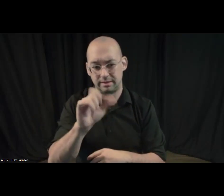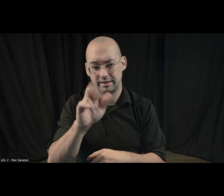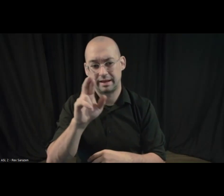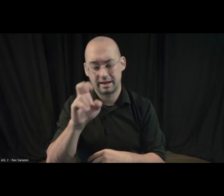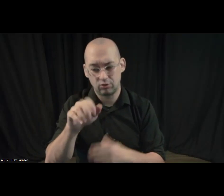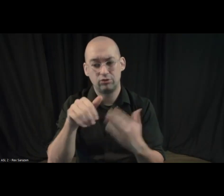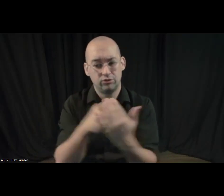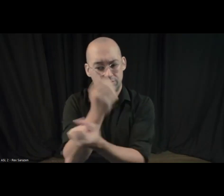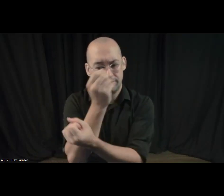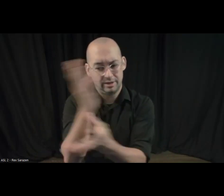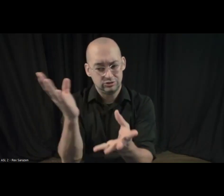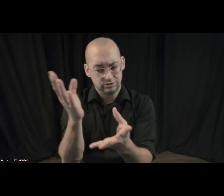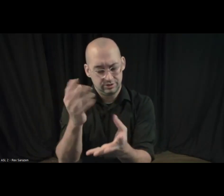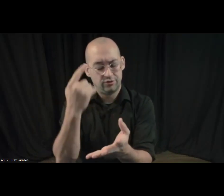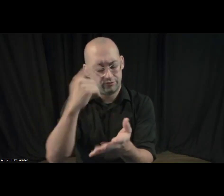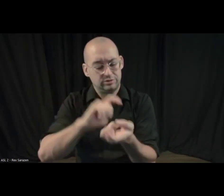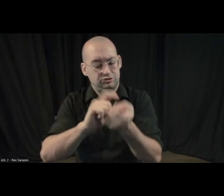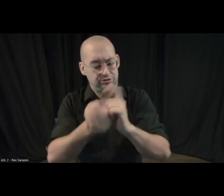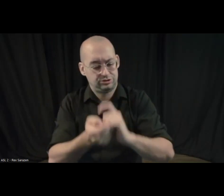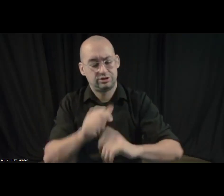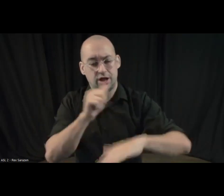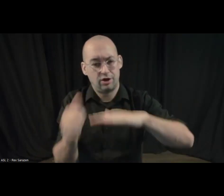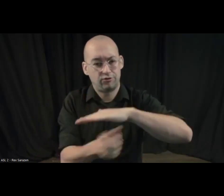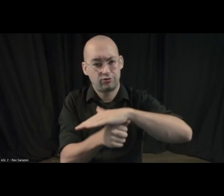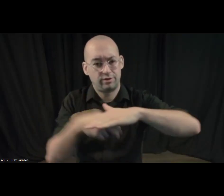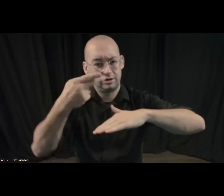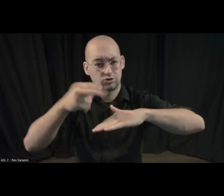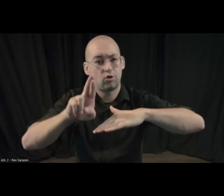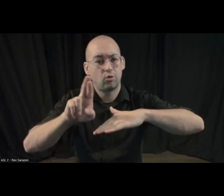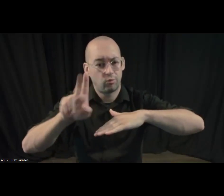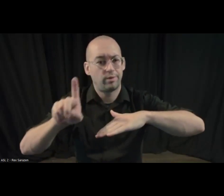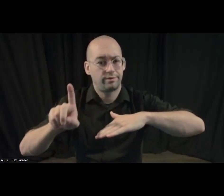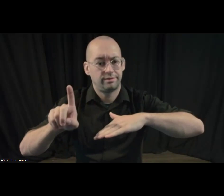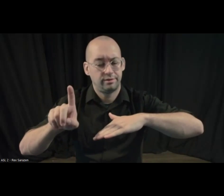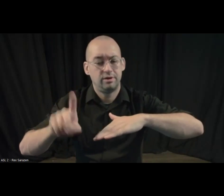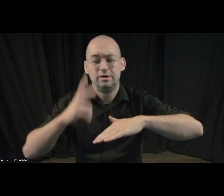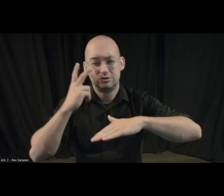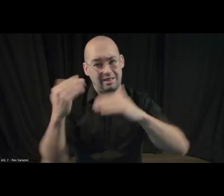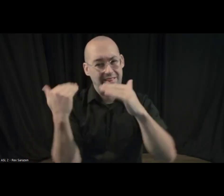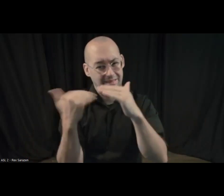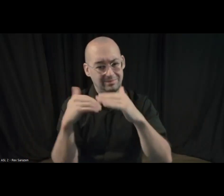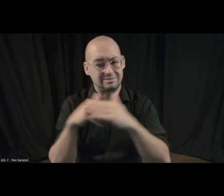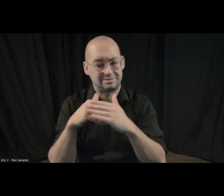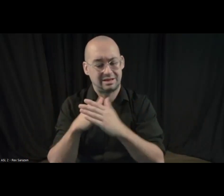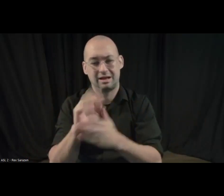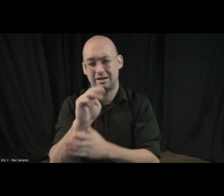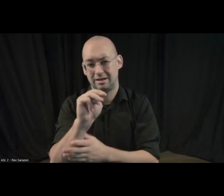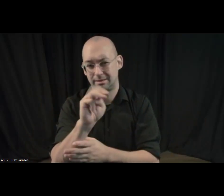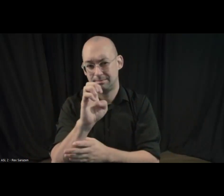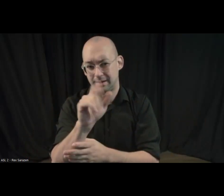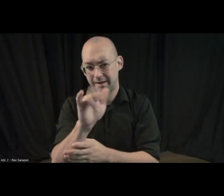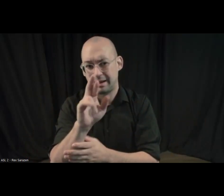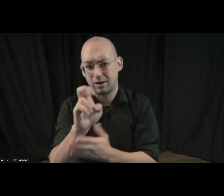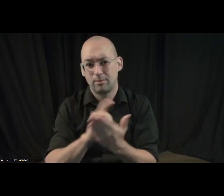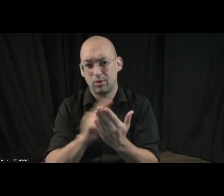under H.R. 1. So we've seen restrictions under the Medicare program. Under the Medicaid program for folks